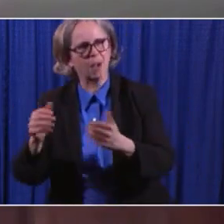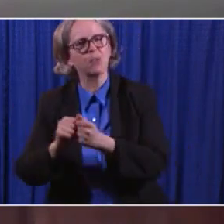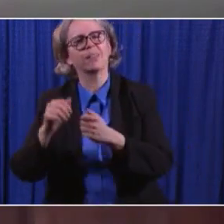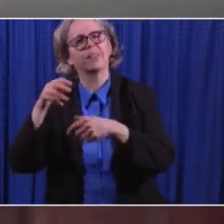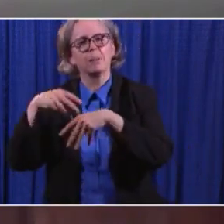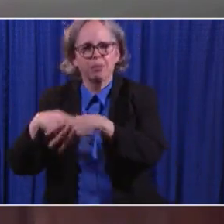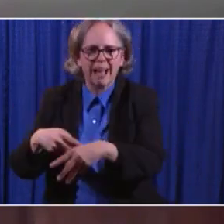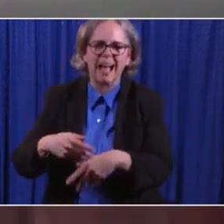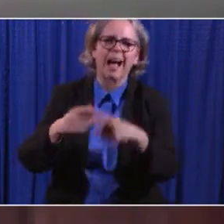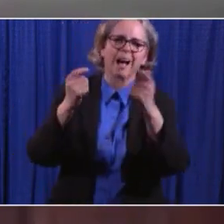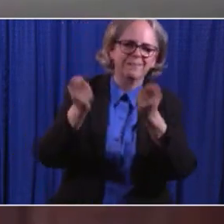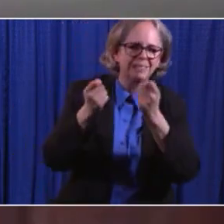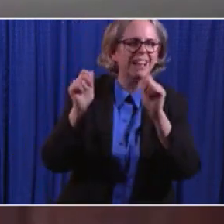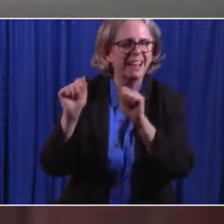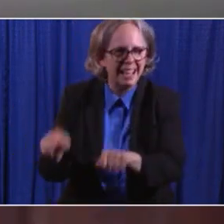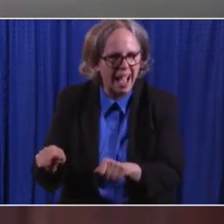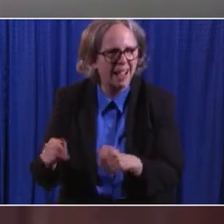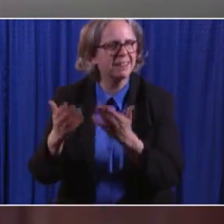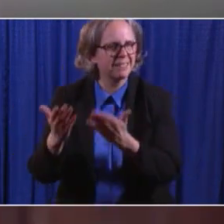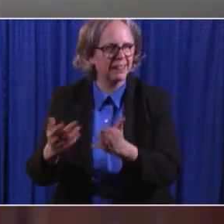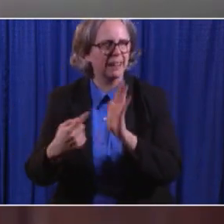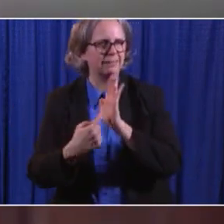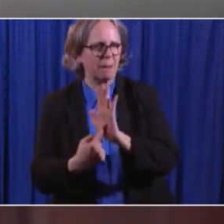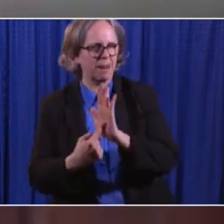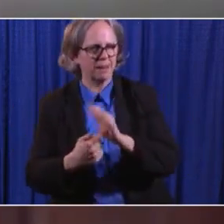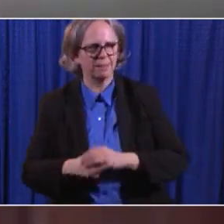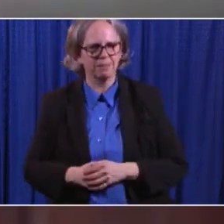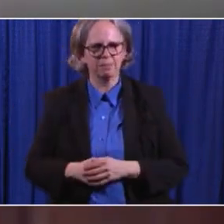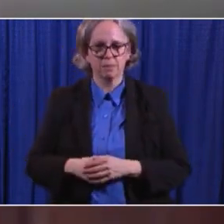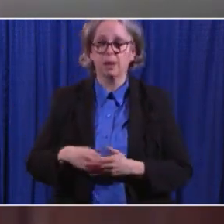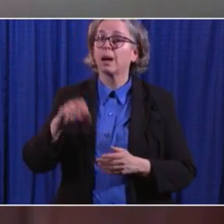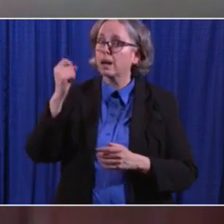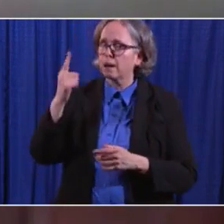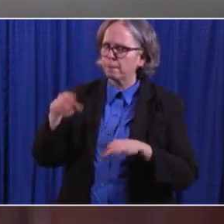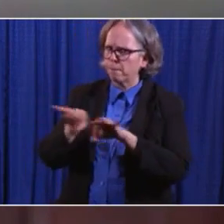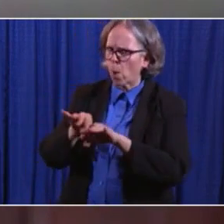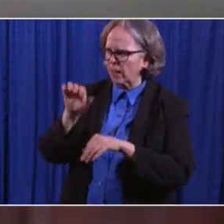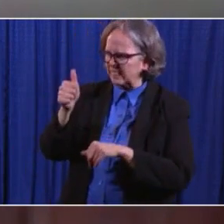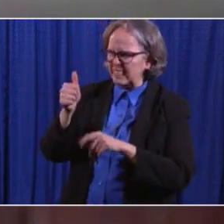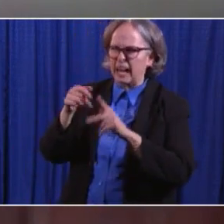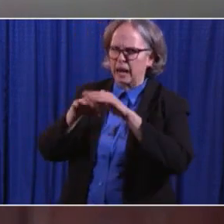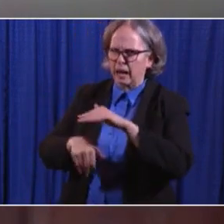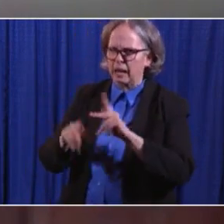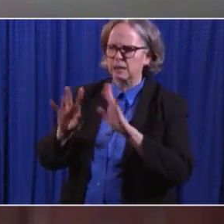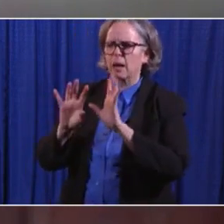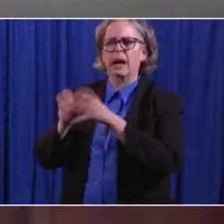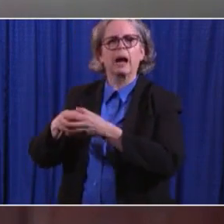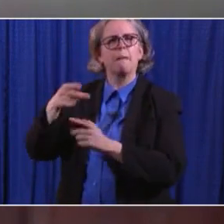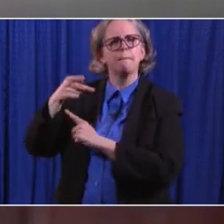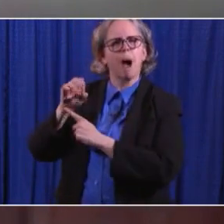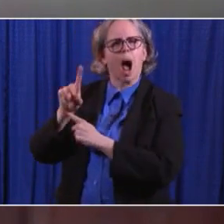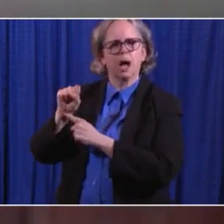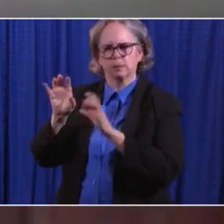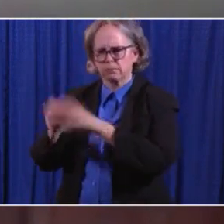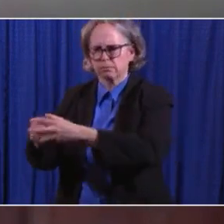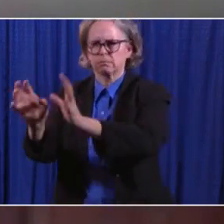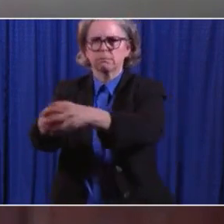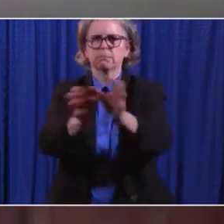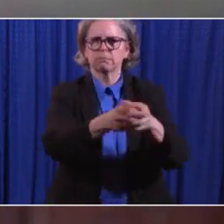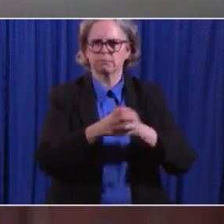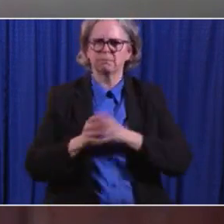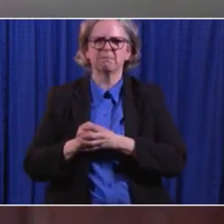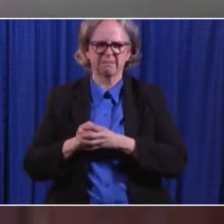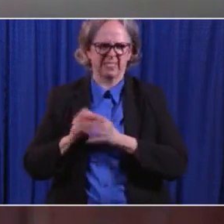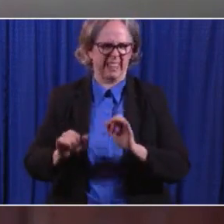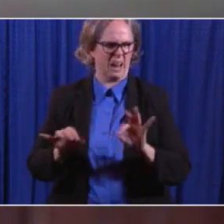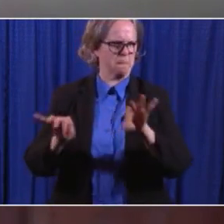keep your group and try to stay to your group. Give some distance between. That may be the difference between a couple, 1 or 2 cases